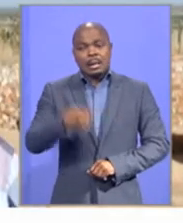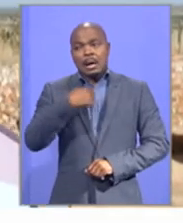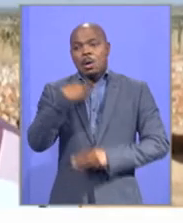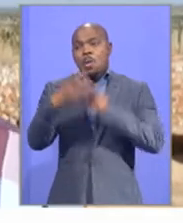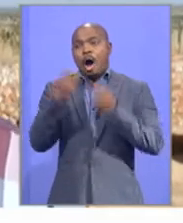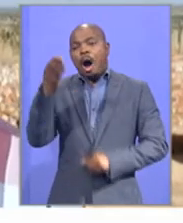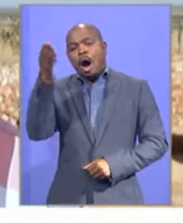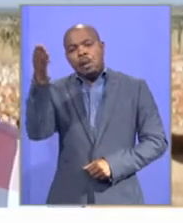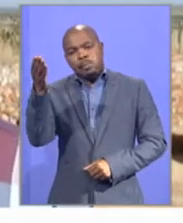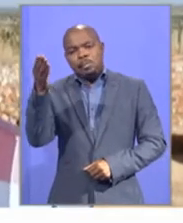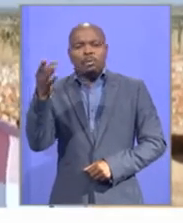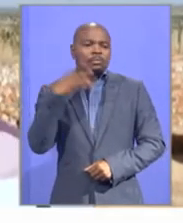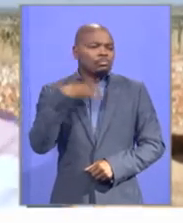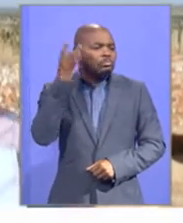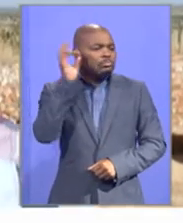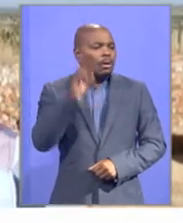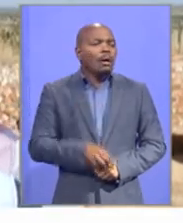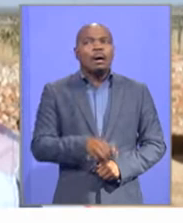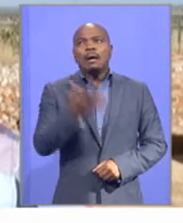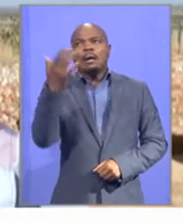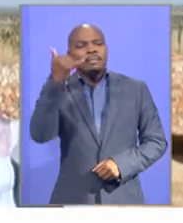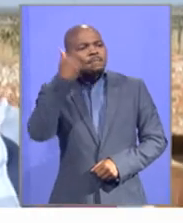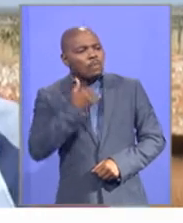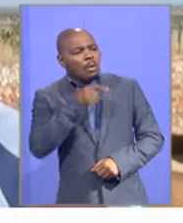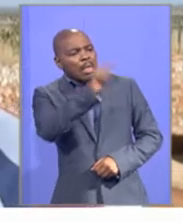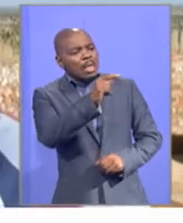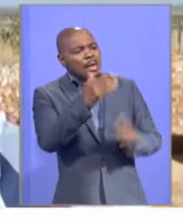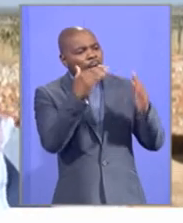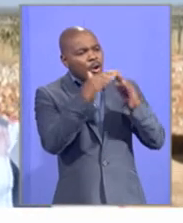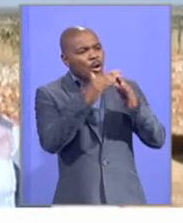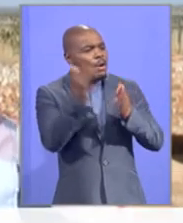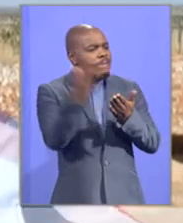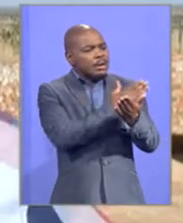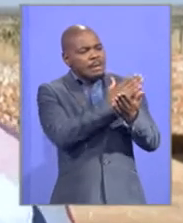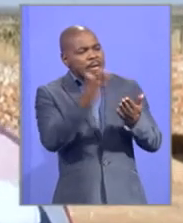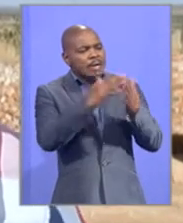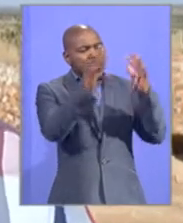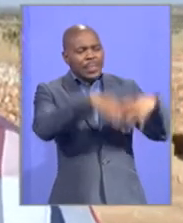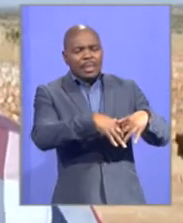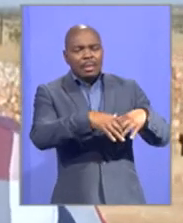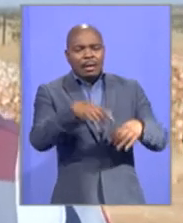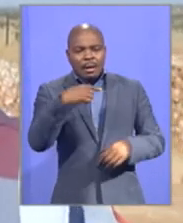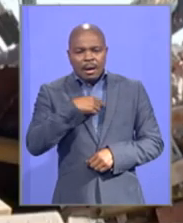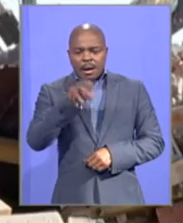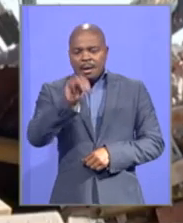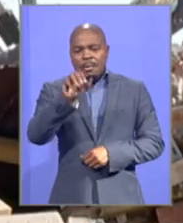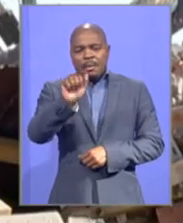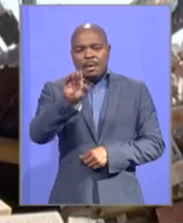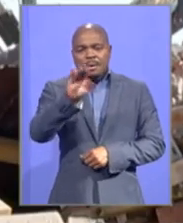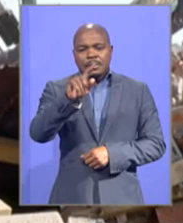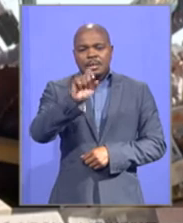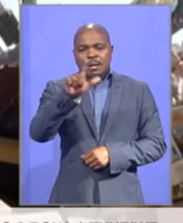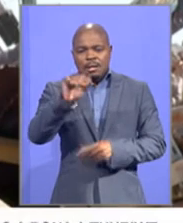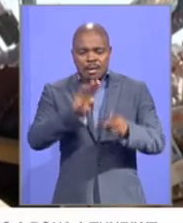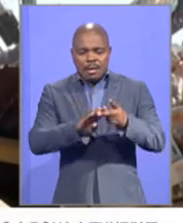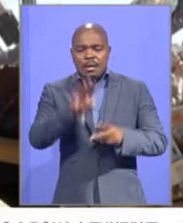mošomong ke kwa ba mfounela gore no ba thuba ka mo di-newsstand tša kamo, and then ke founela mabitsela le mootane ke re no go